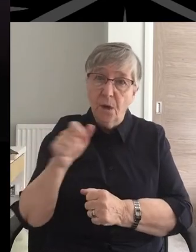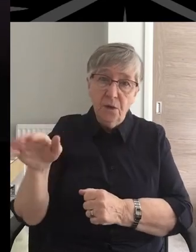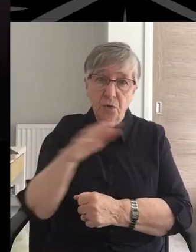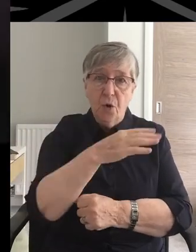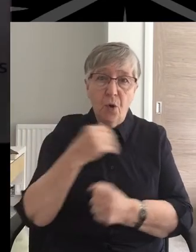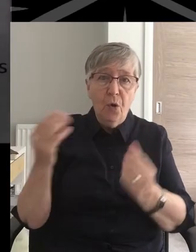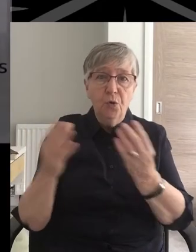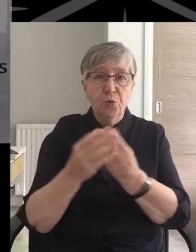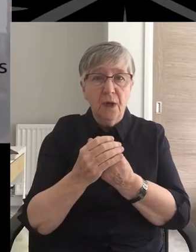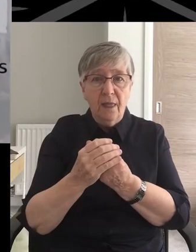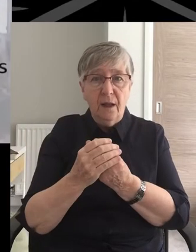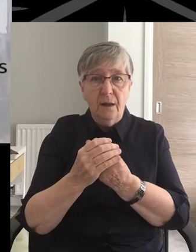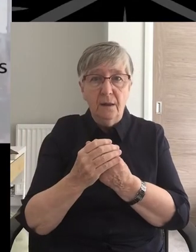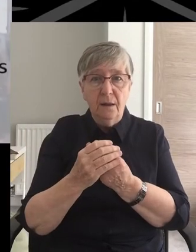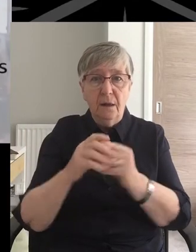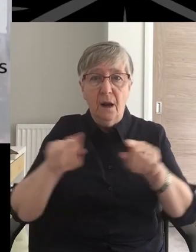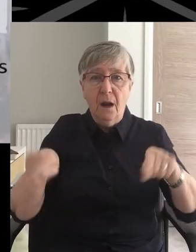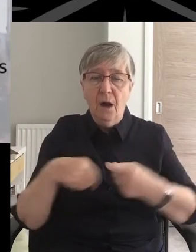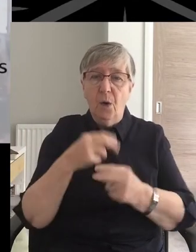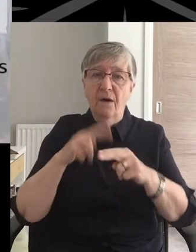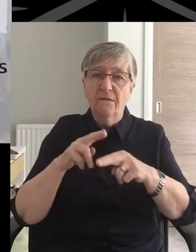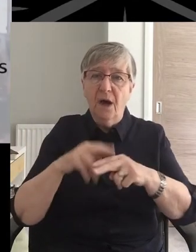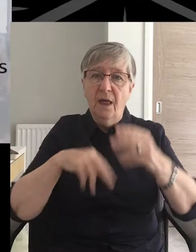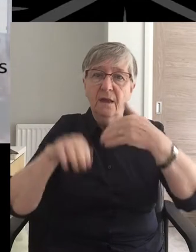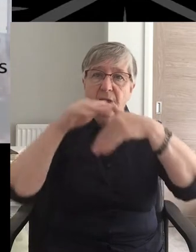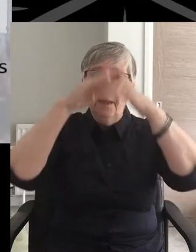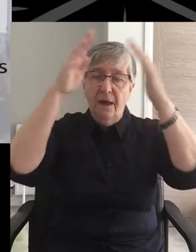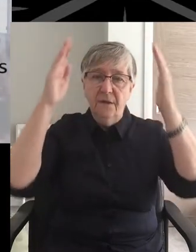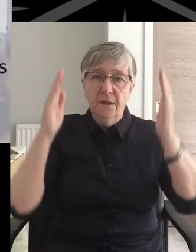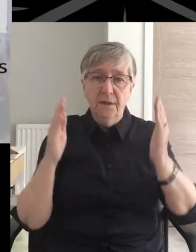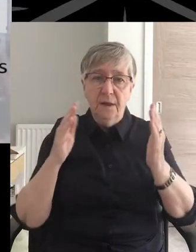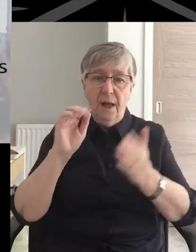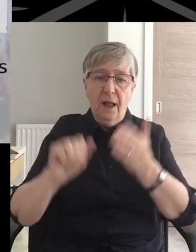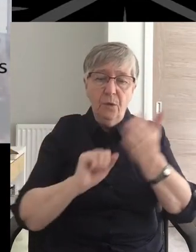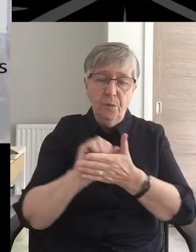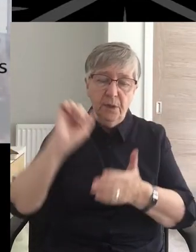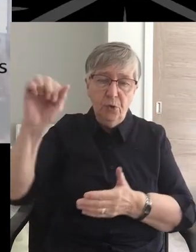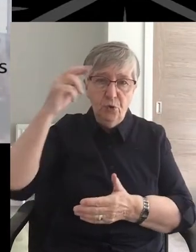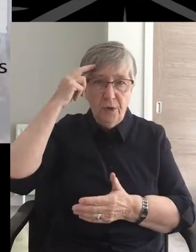gather up our prayers. Our Father in heaven,